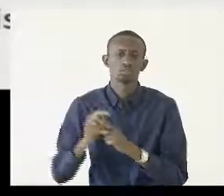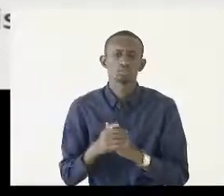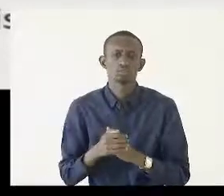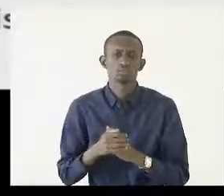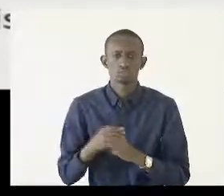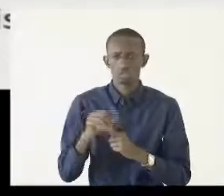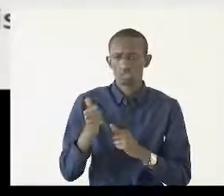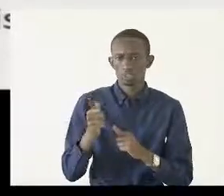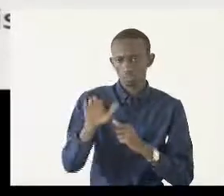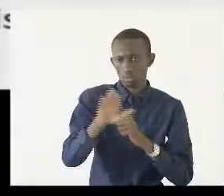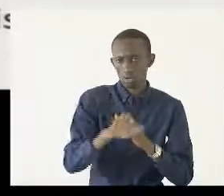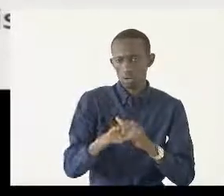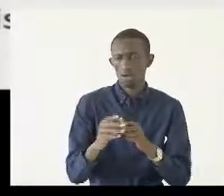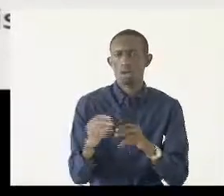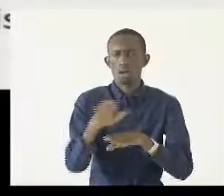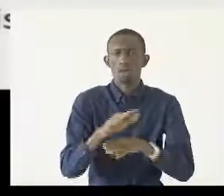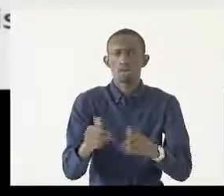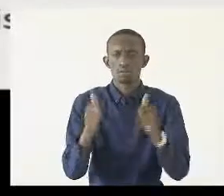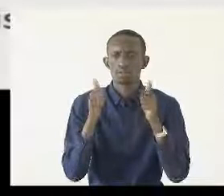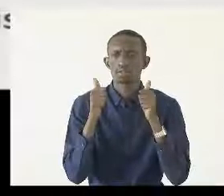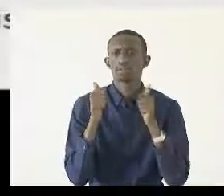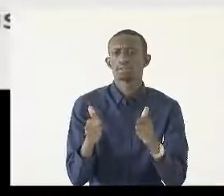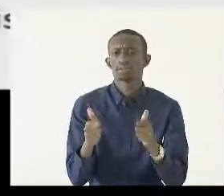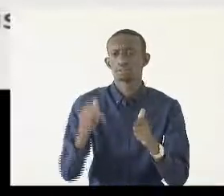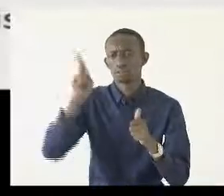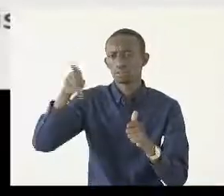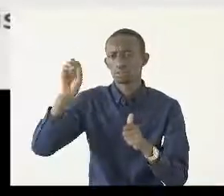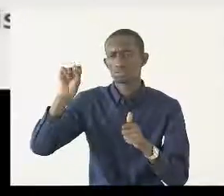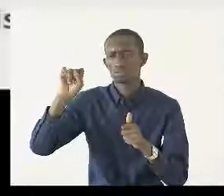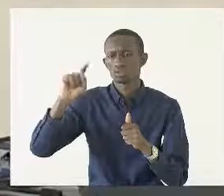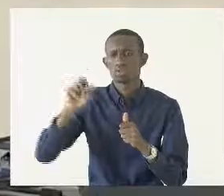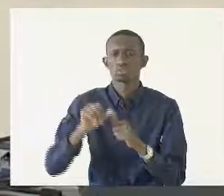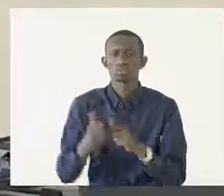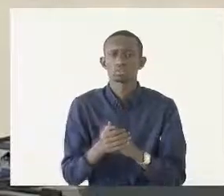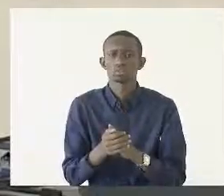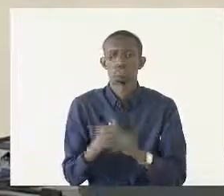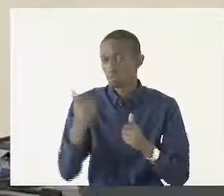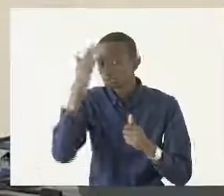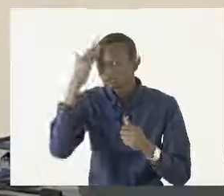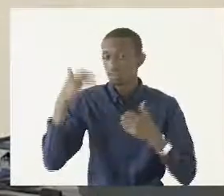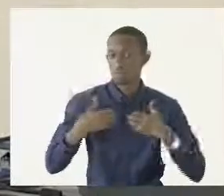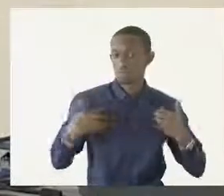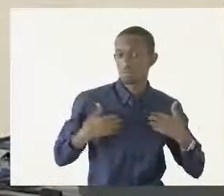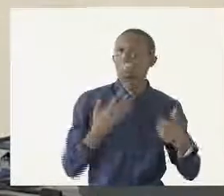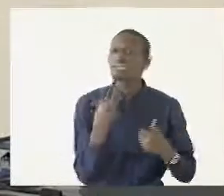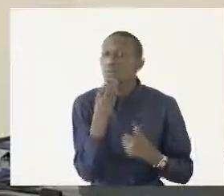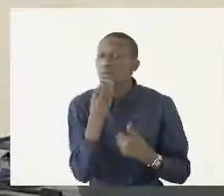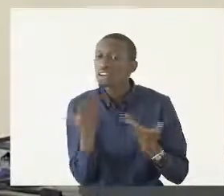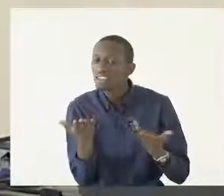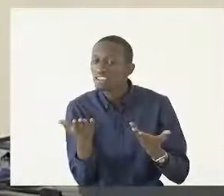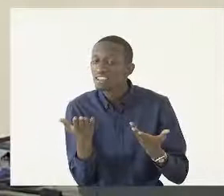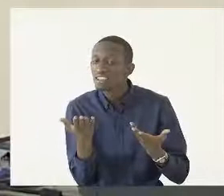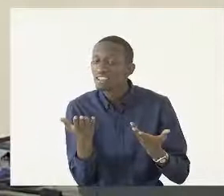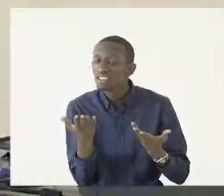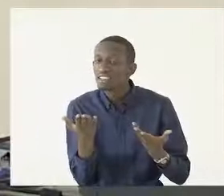best position for dispersal. Remember, animals need fruits, and these fruits are the ones which